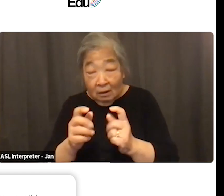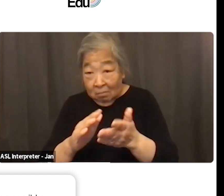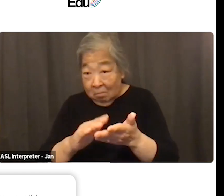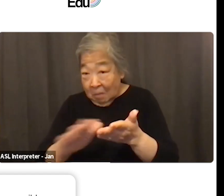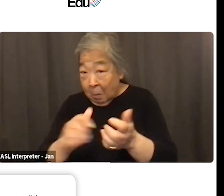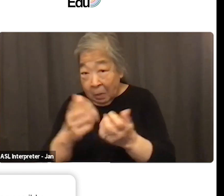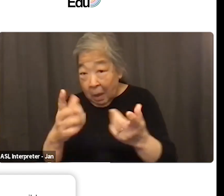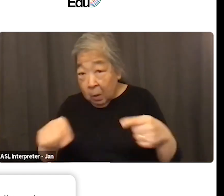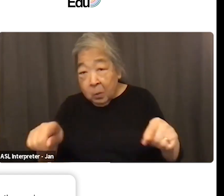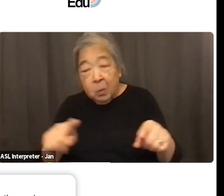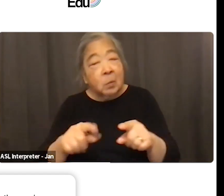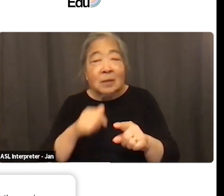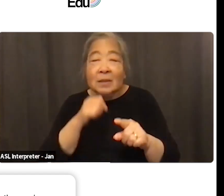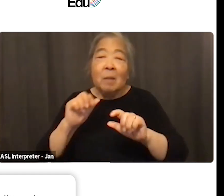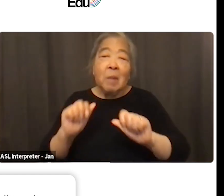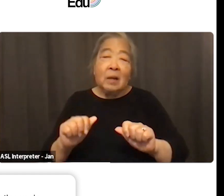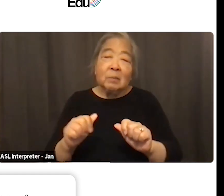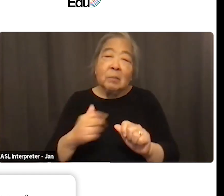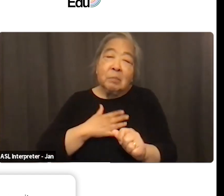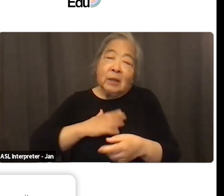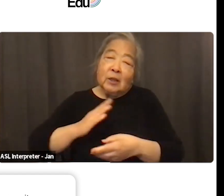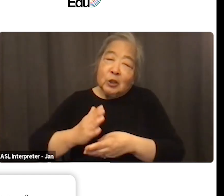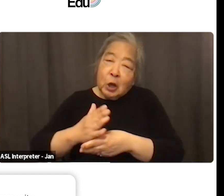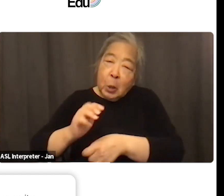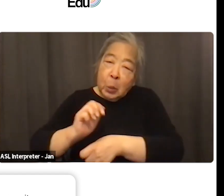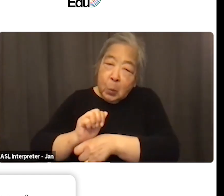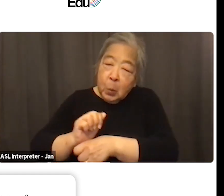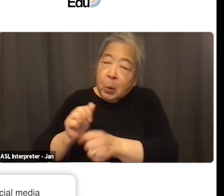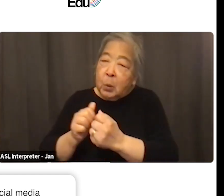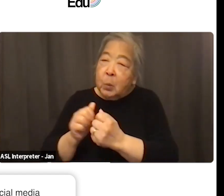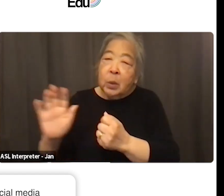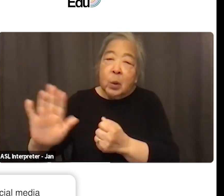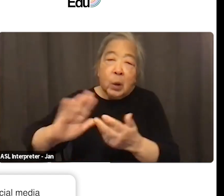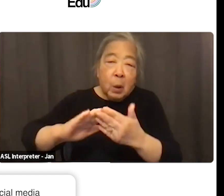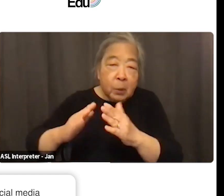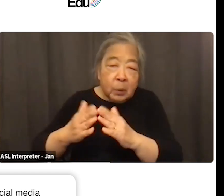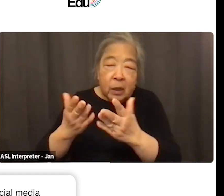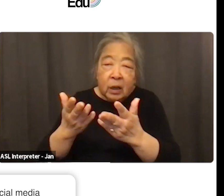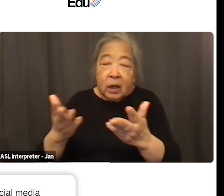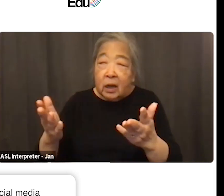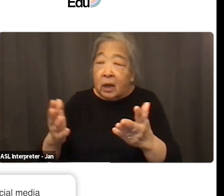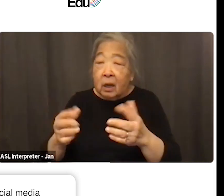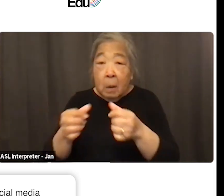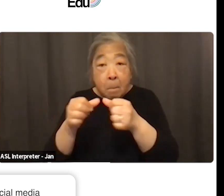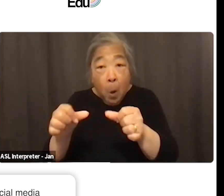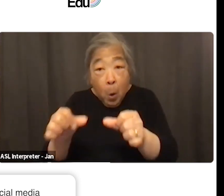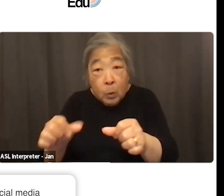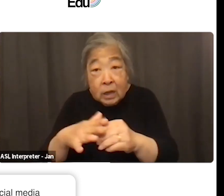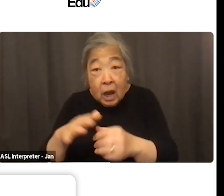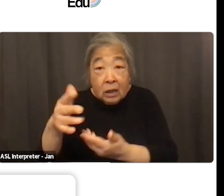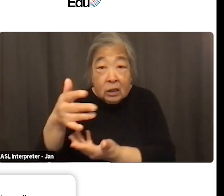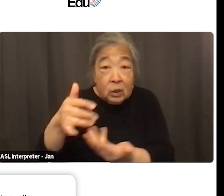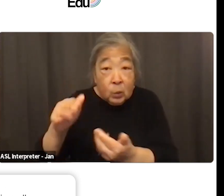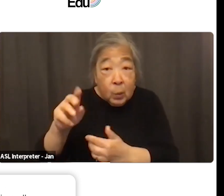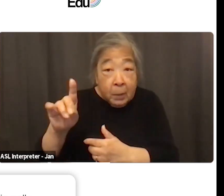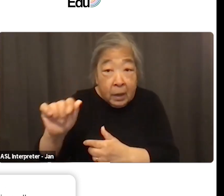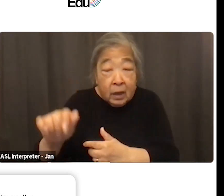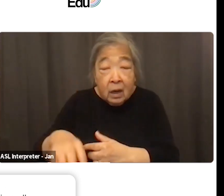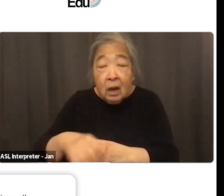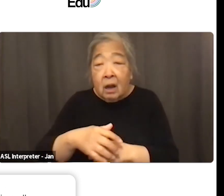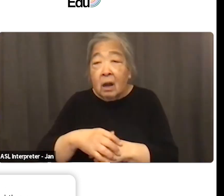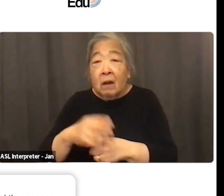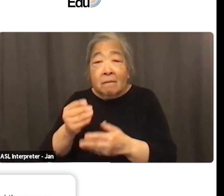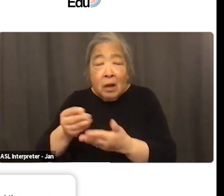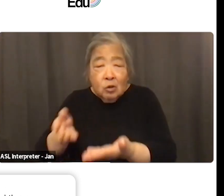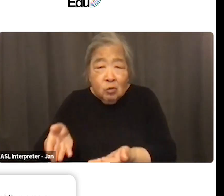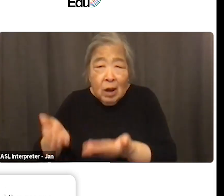be possible. Please share the work with your community, post it on social media, share it by email. Fundraising